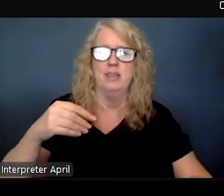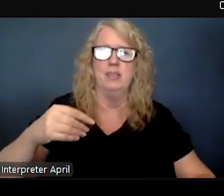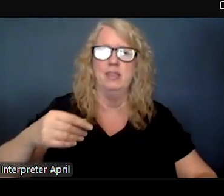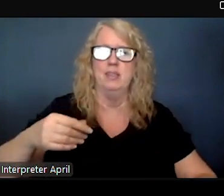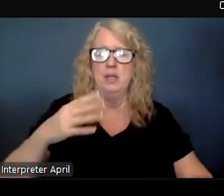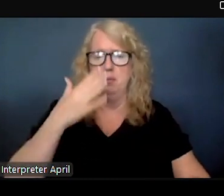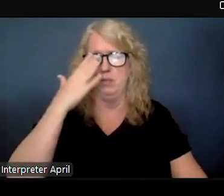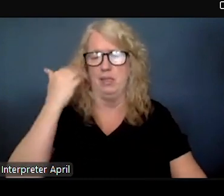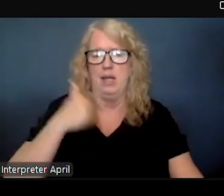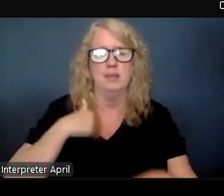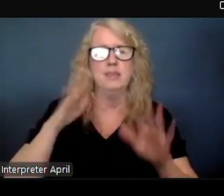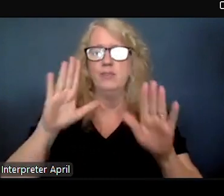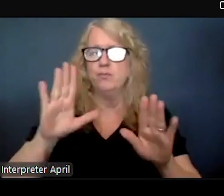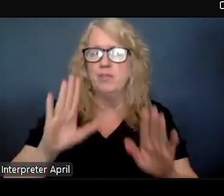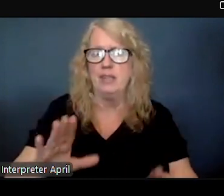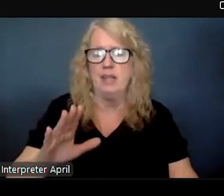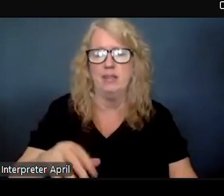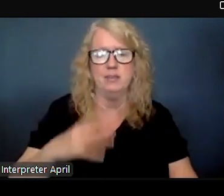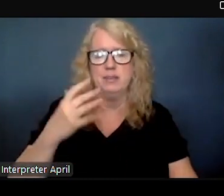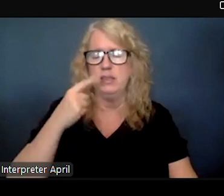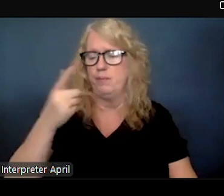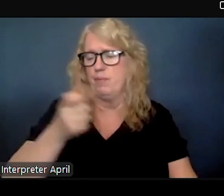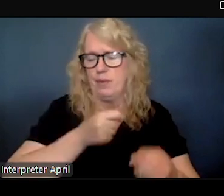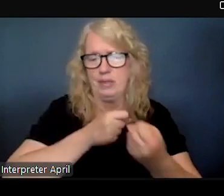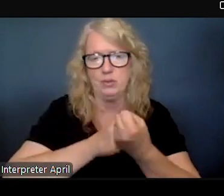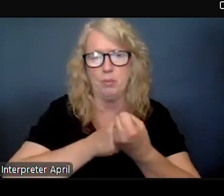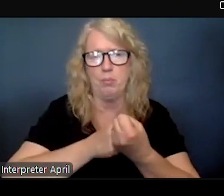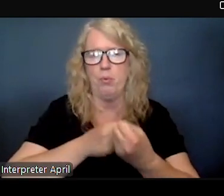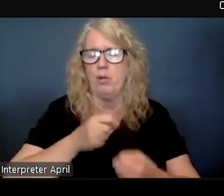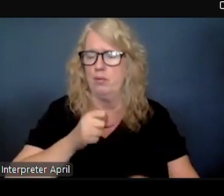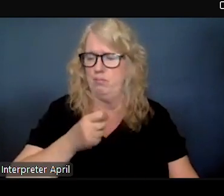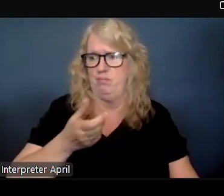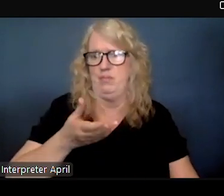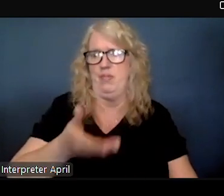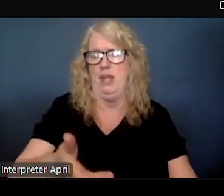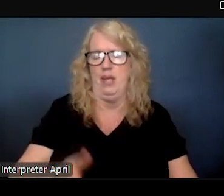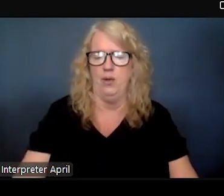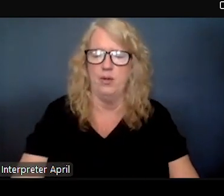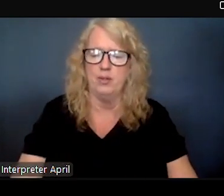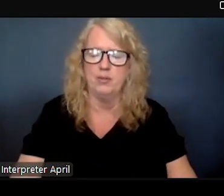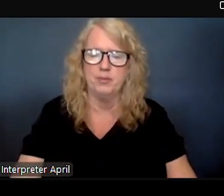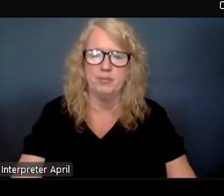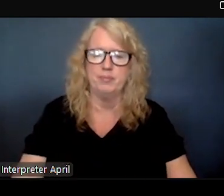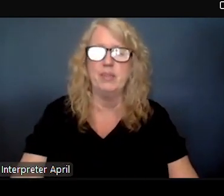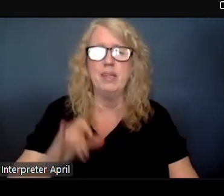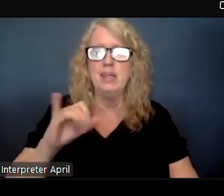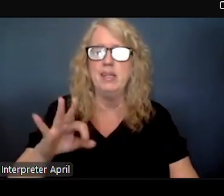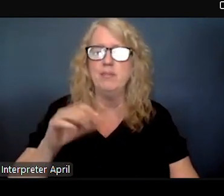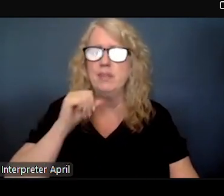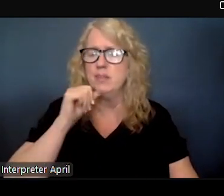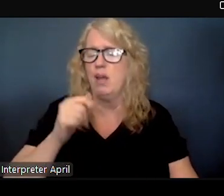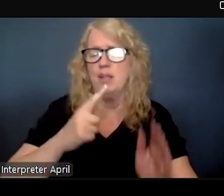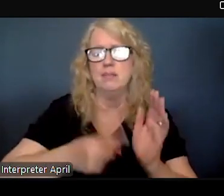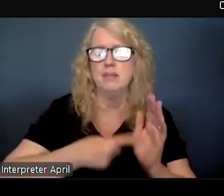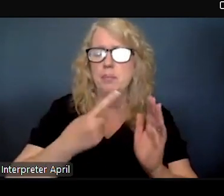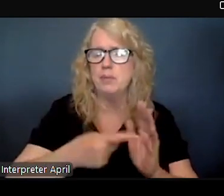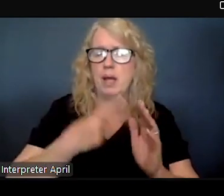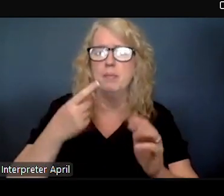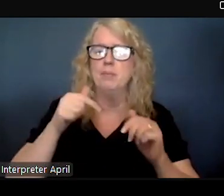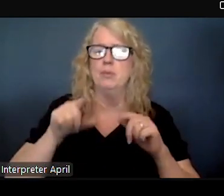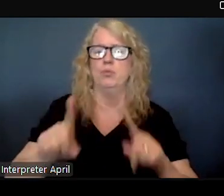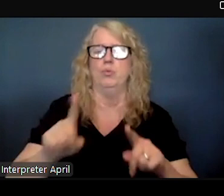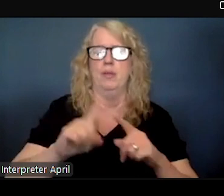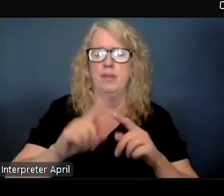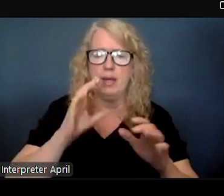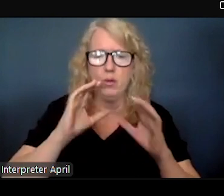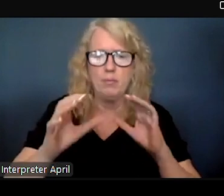because it's fantastic if there is support, it's there. And if there's not, sometimes just within that